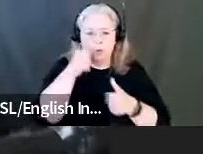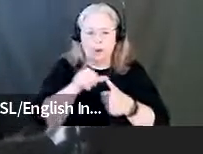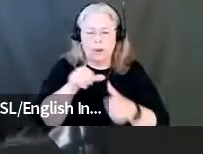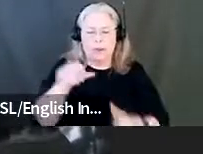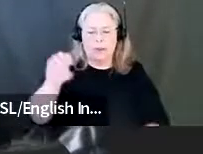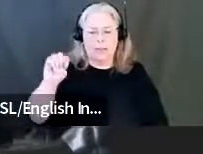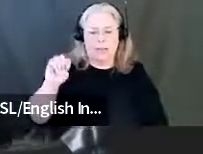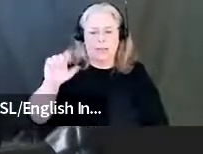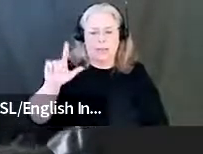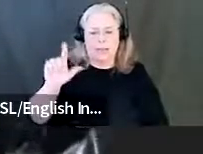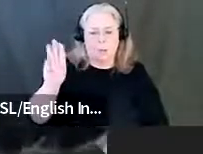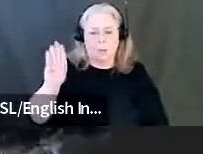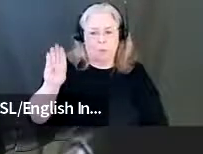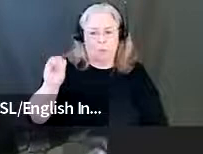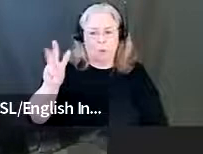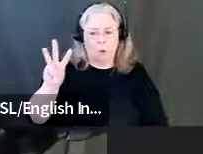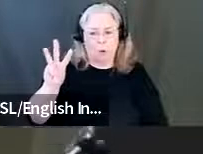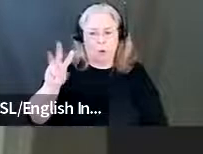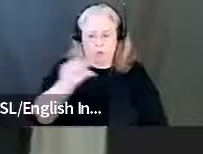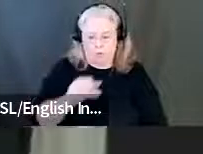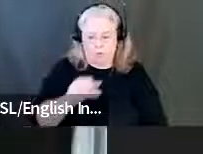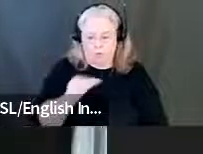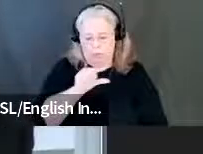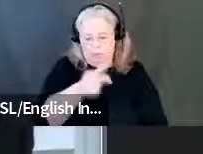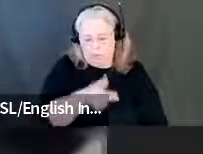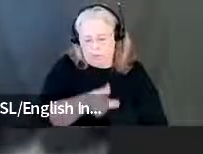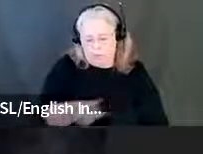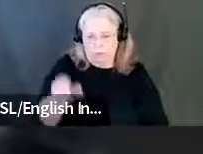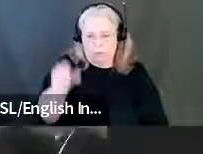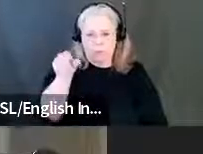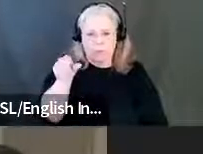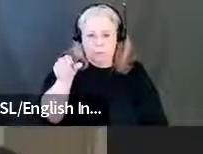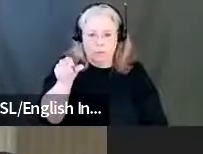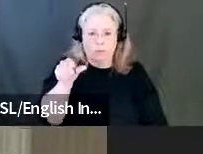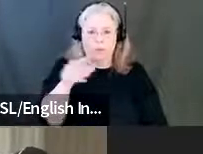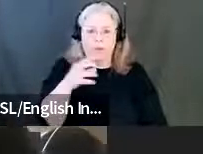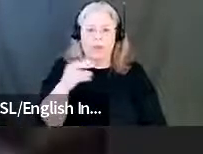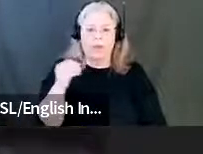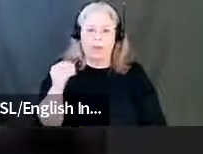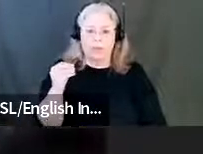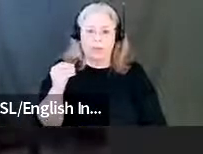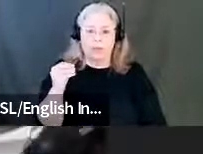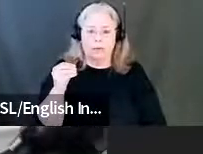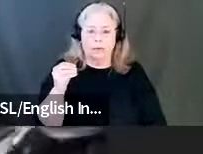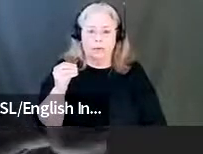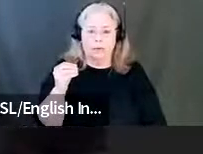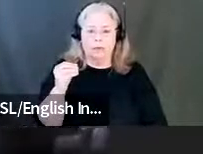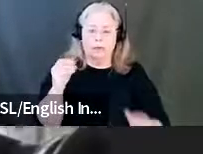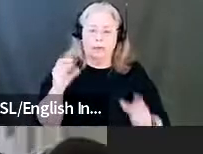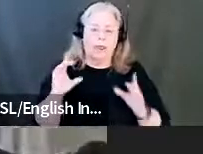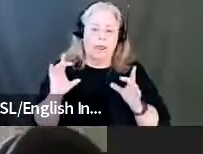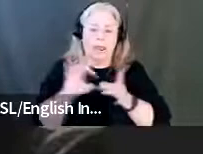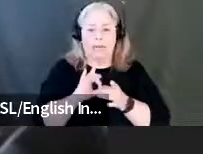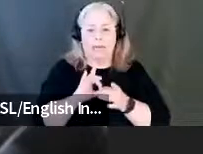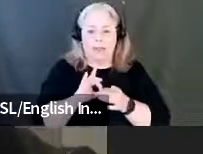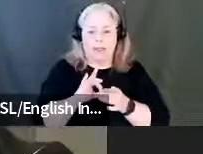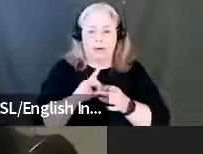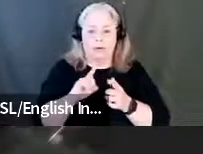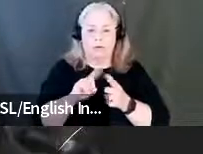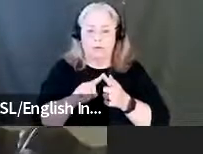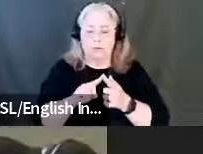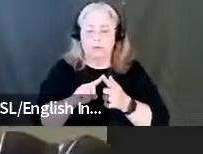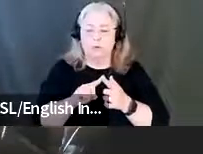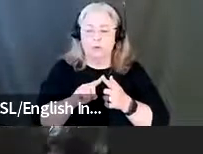elbow. See this upside down elbow? And that is attached to the industrial